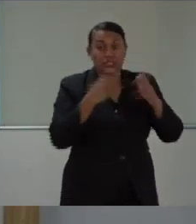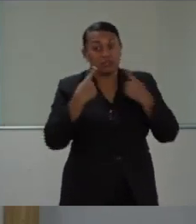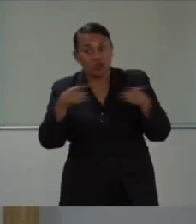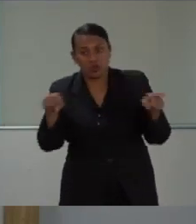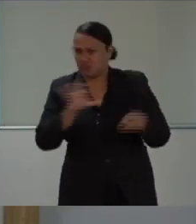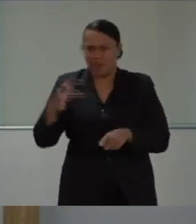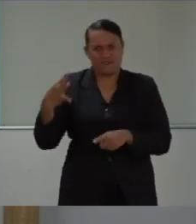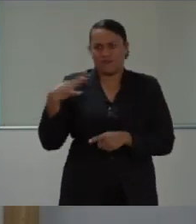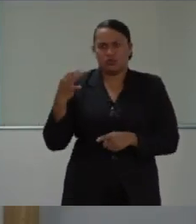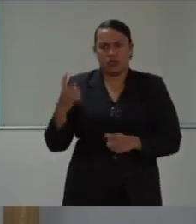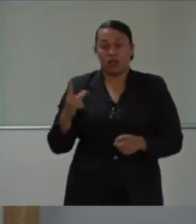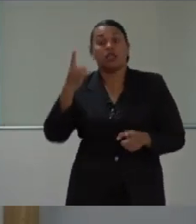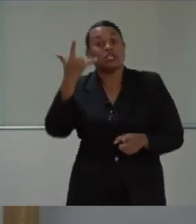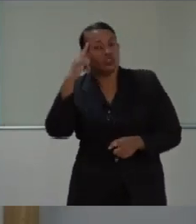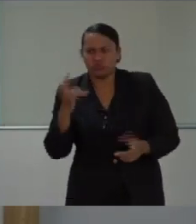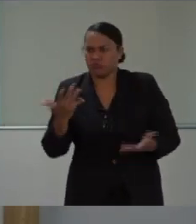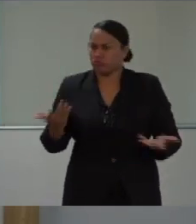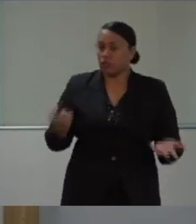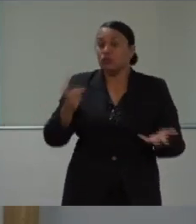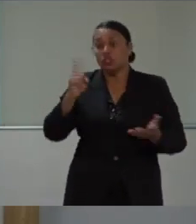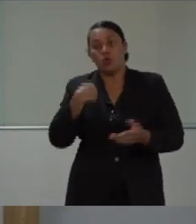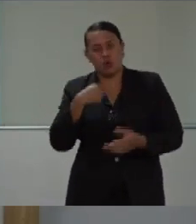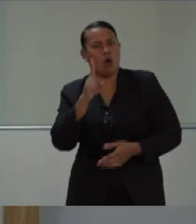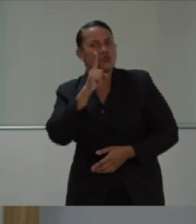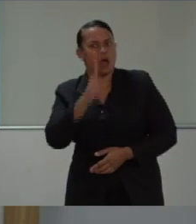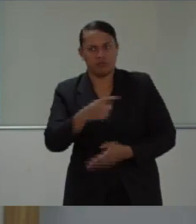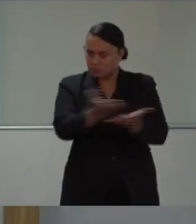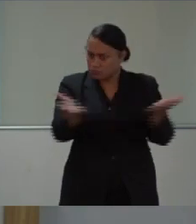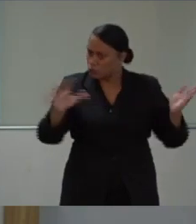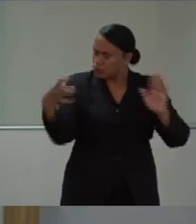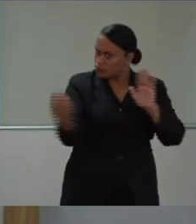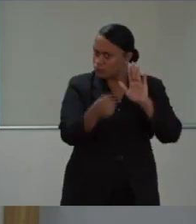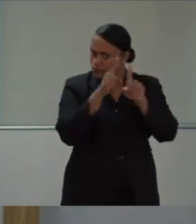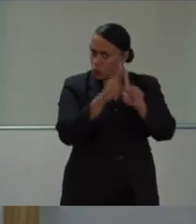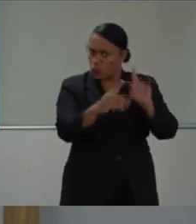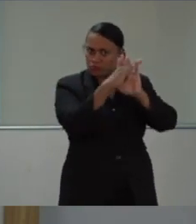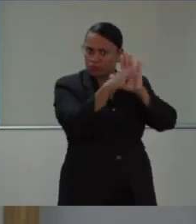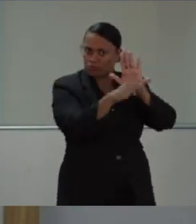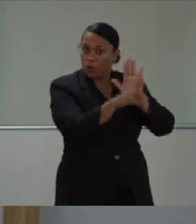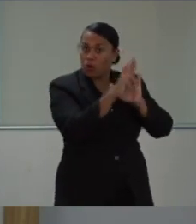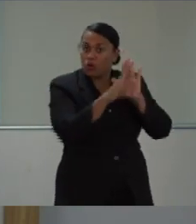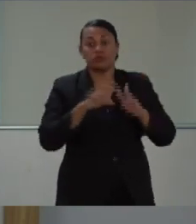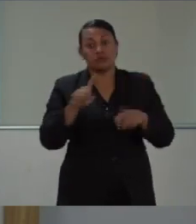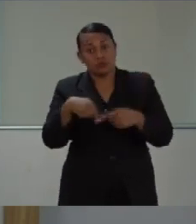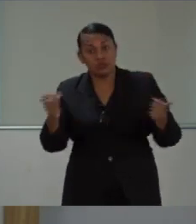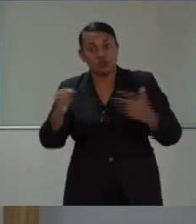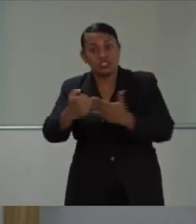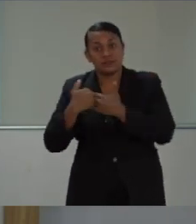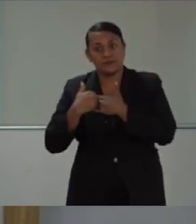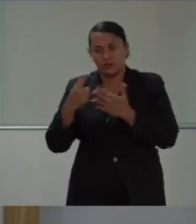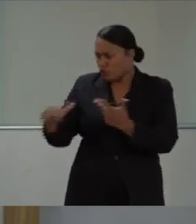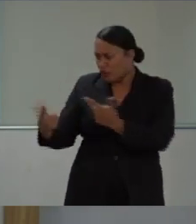They are orders that must be followed for your safety and the safety of those around you.